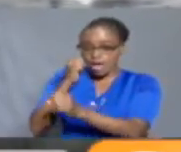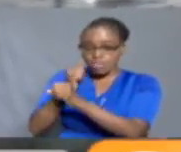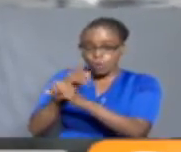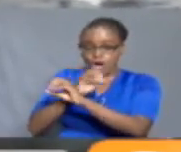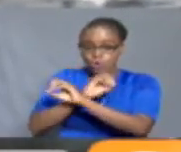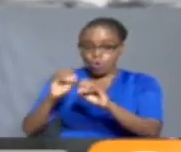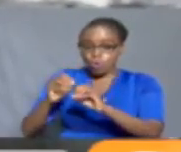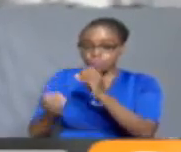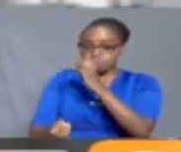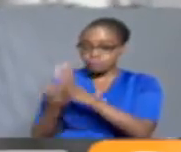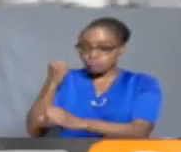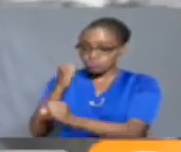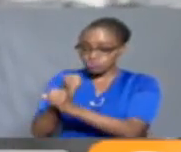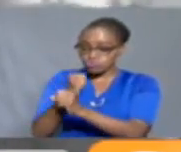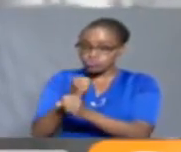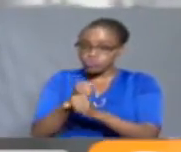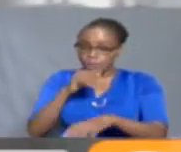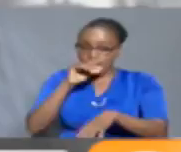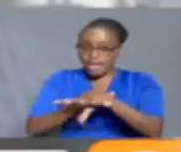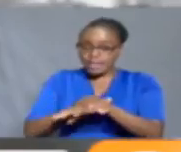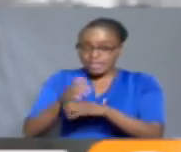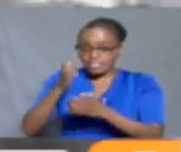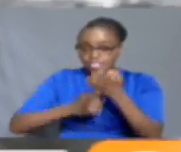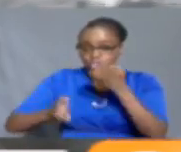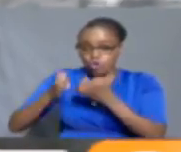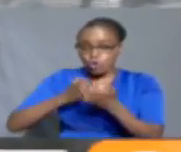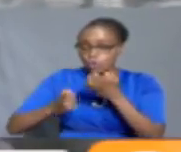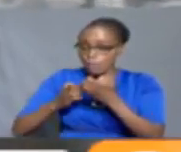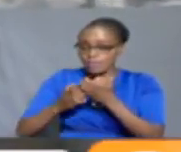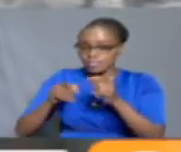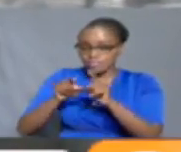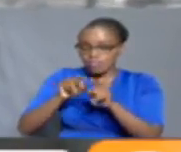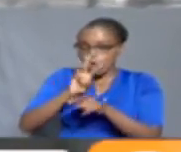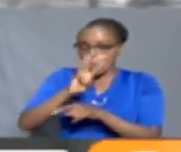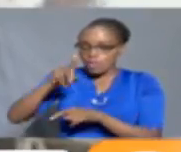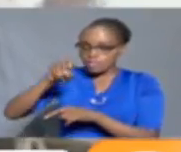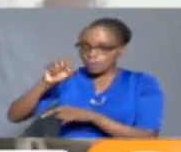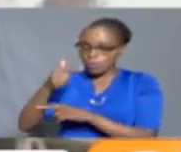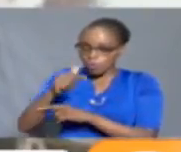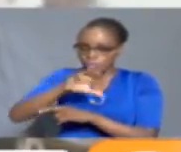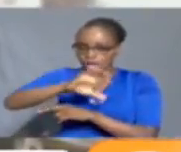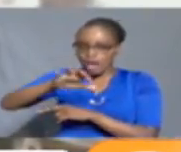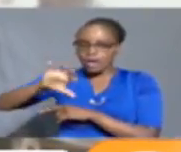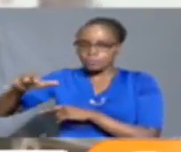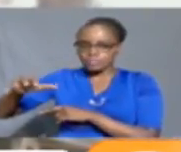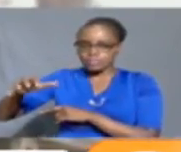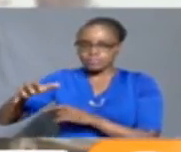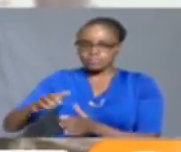create jobs, and raise the economic profile of West Pokot County.